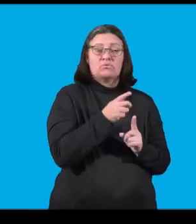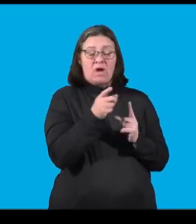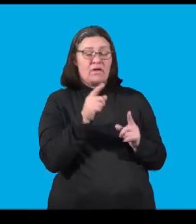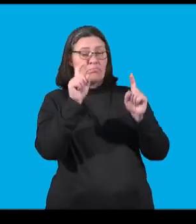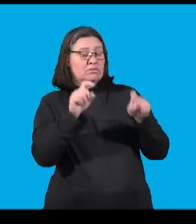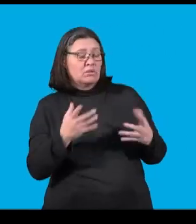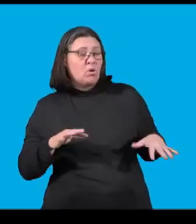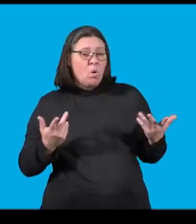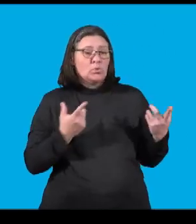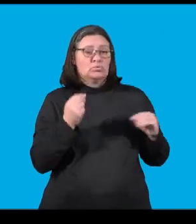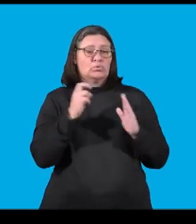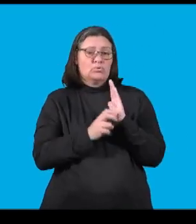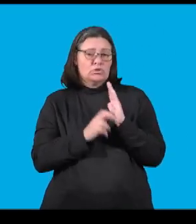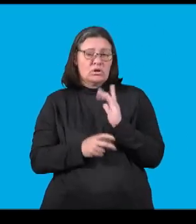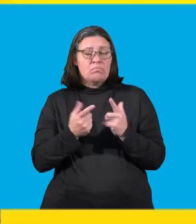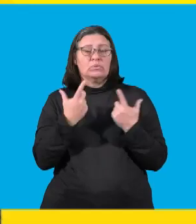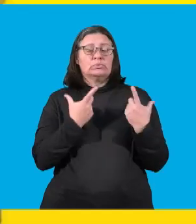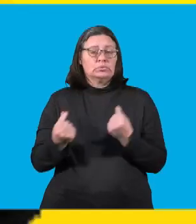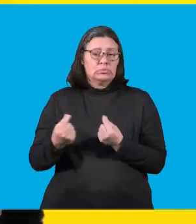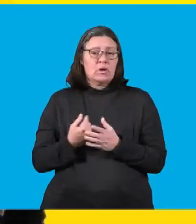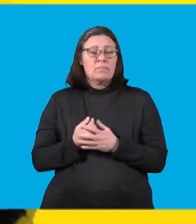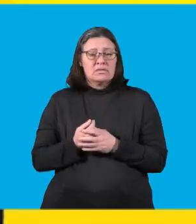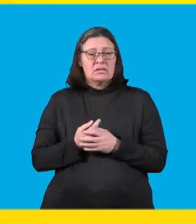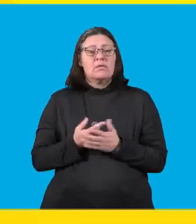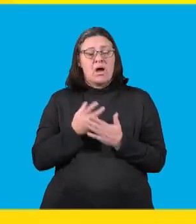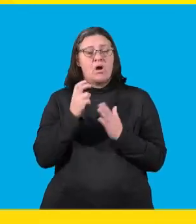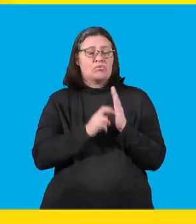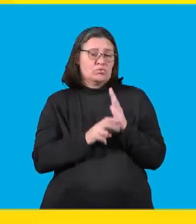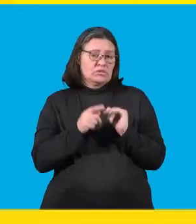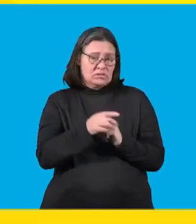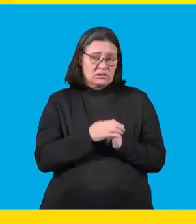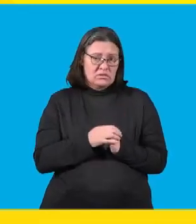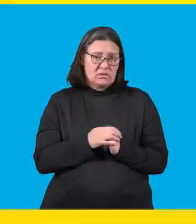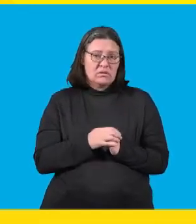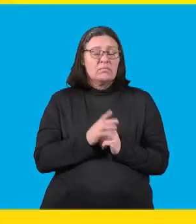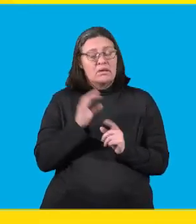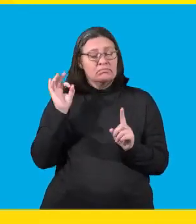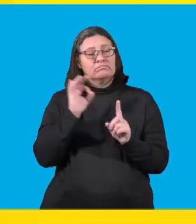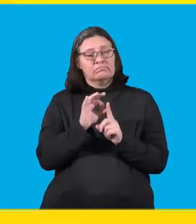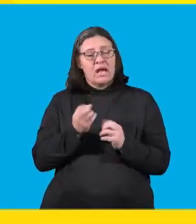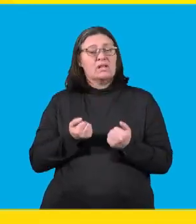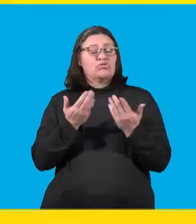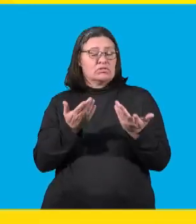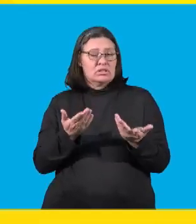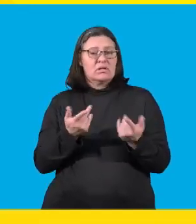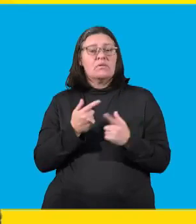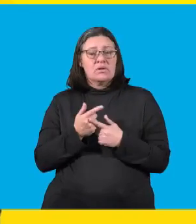derive by first principles or derive by rules, then what you need to do is to derive by rules. So if there's no explicit instruction given, you are